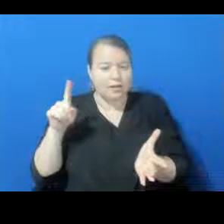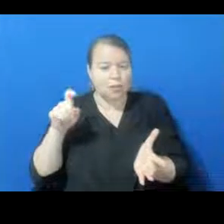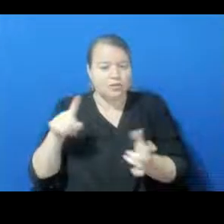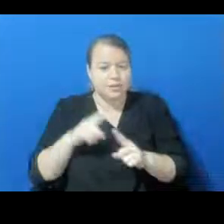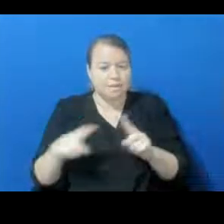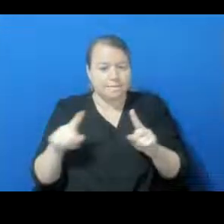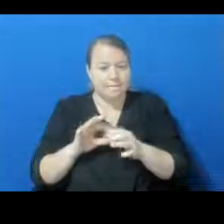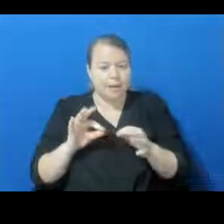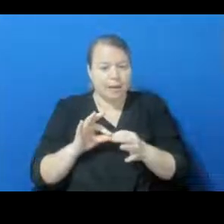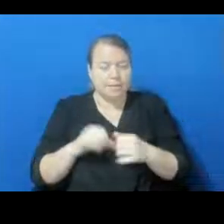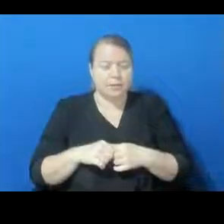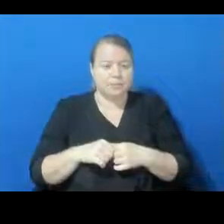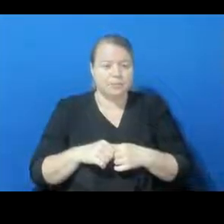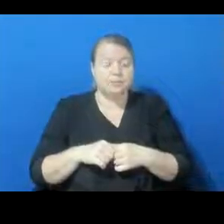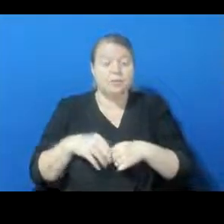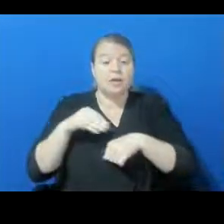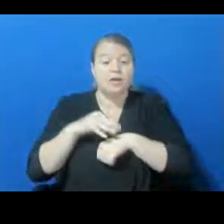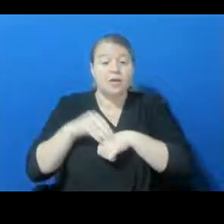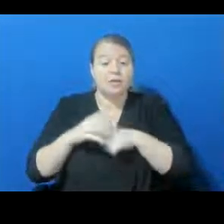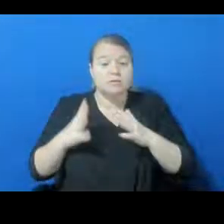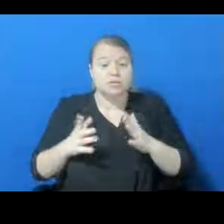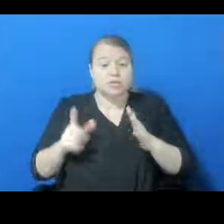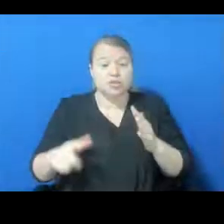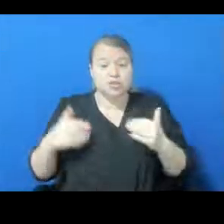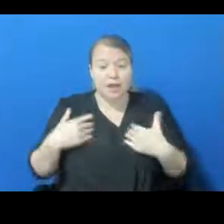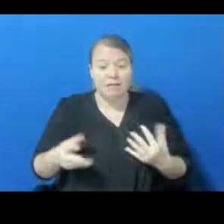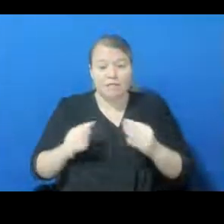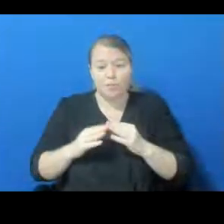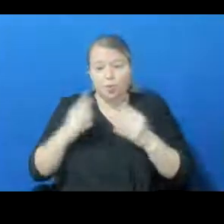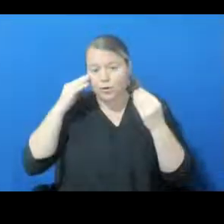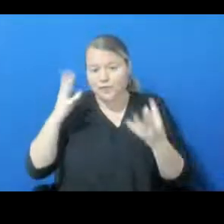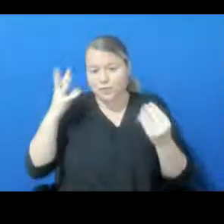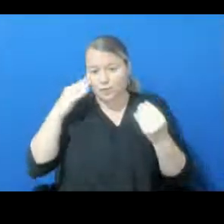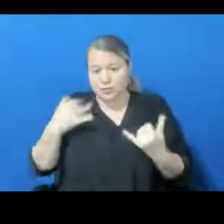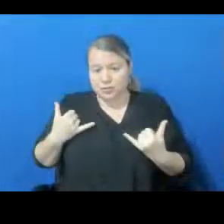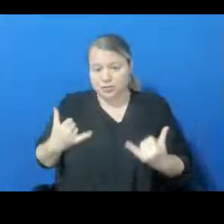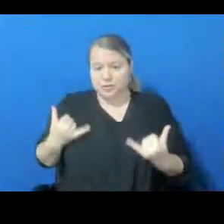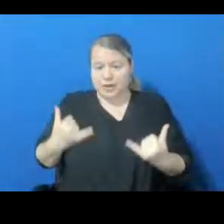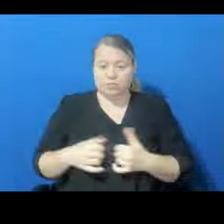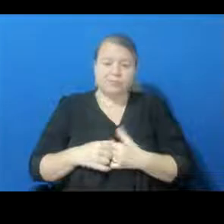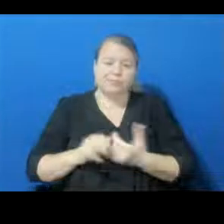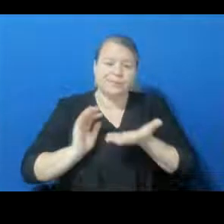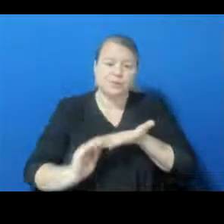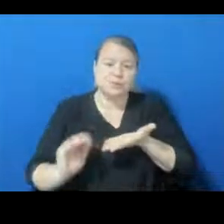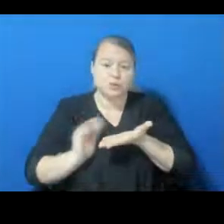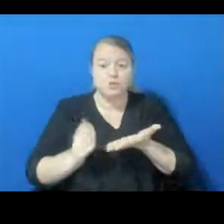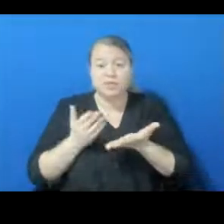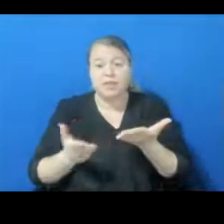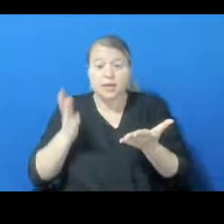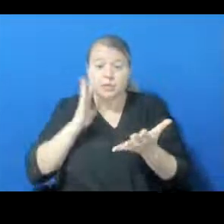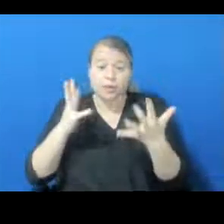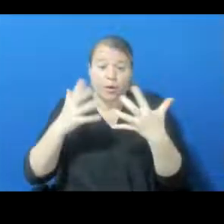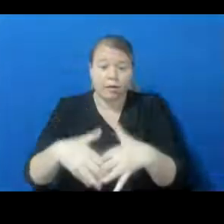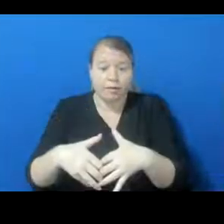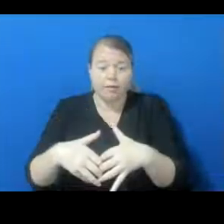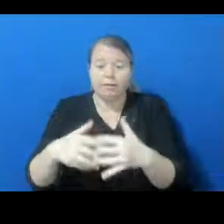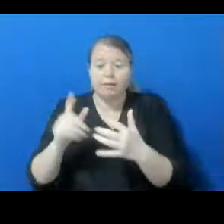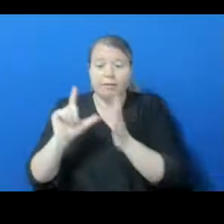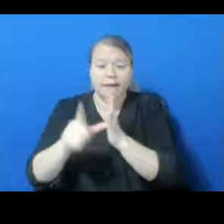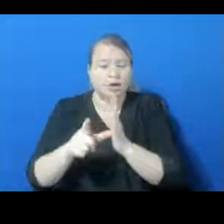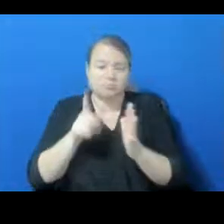These consultants should have more information at this time. Their excuse that things will be worked out later is